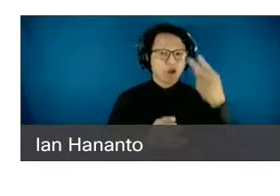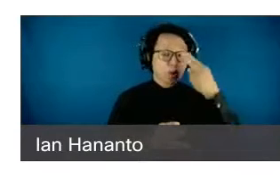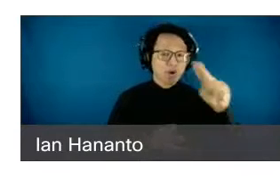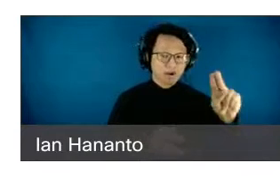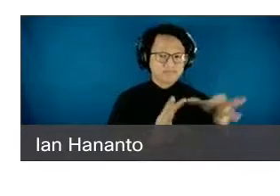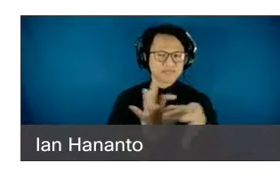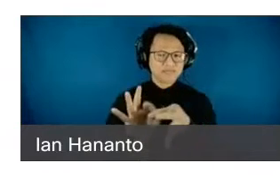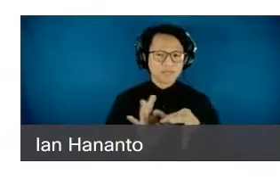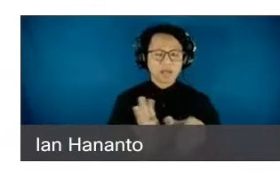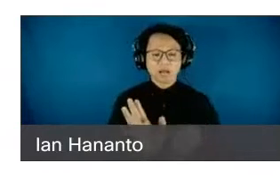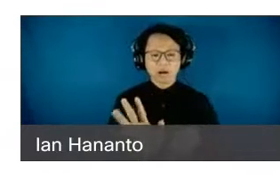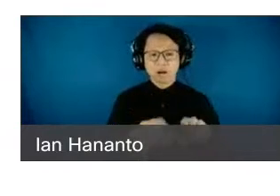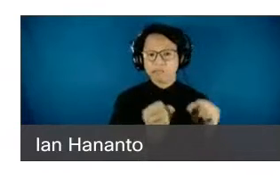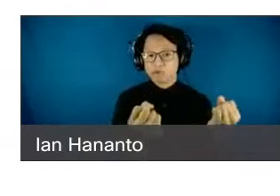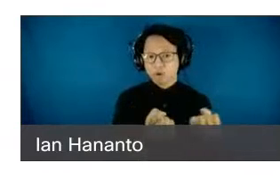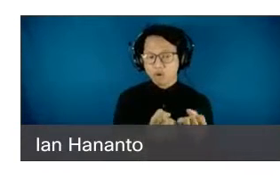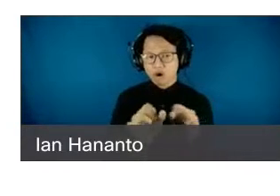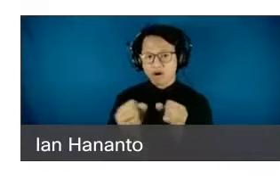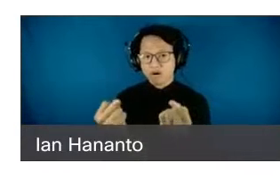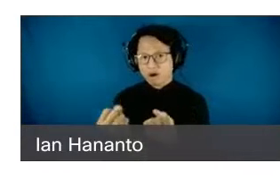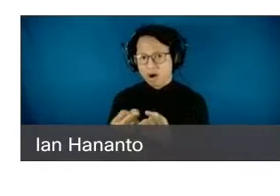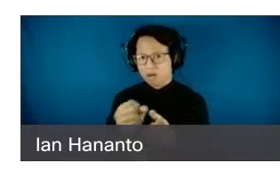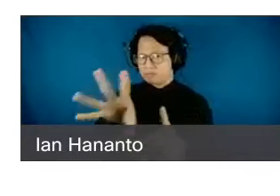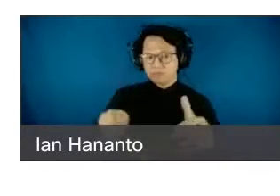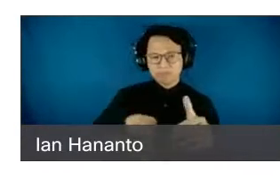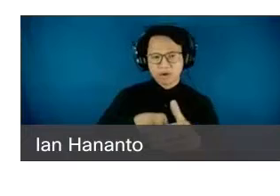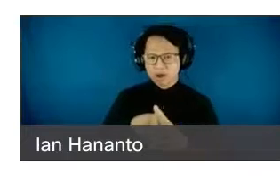are organizations joining us every day, so